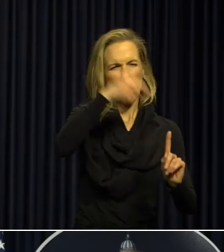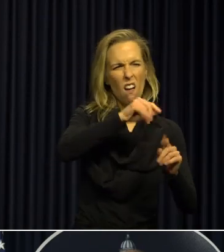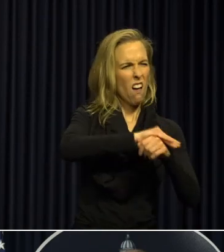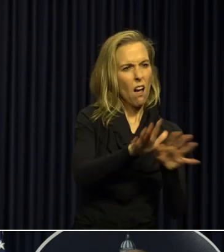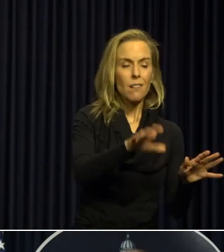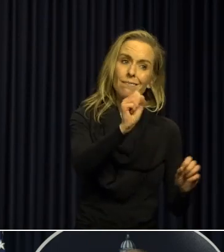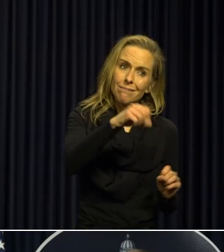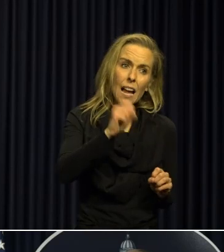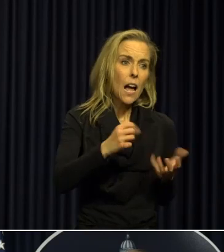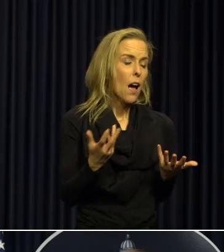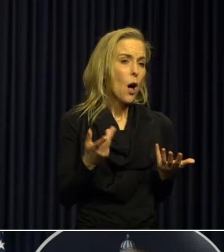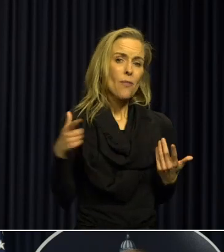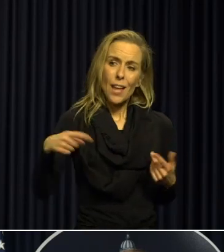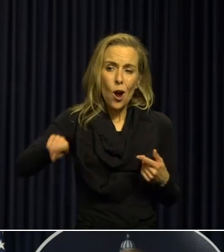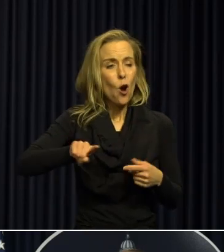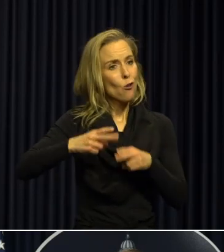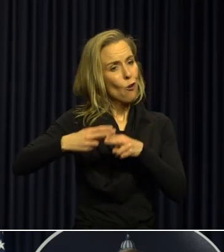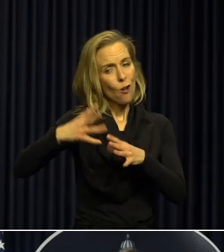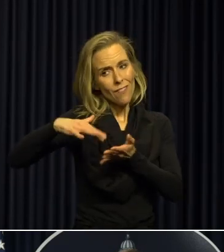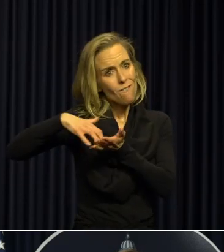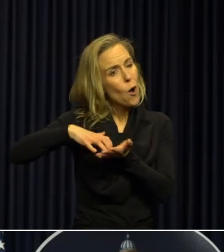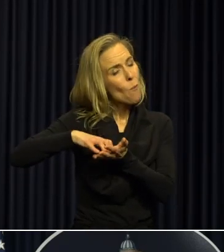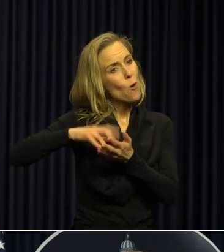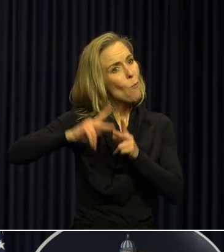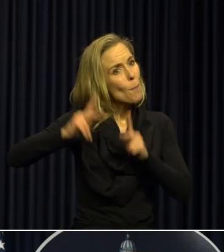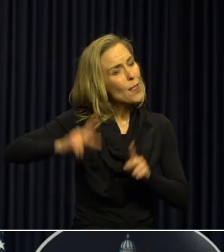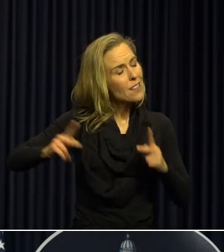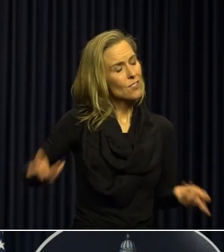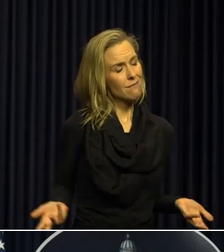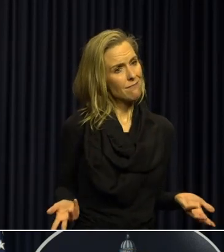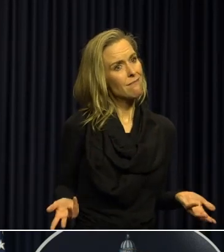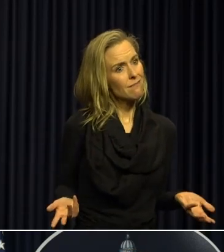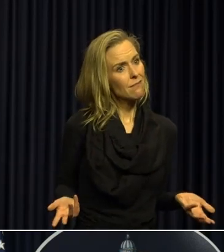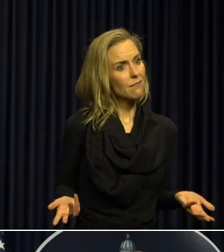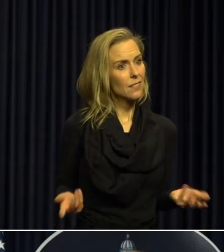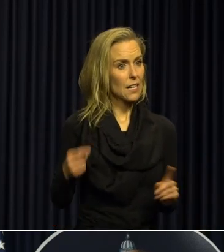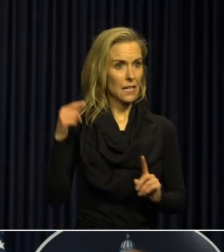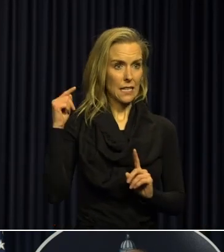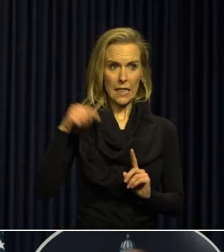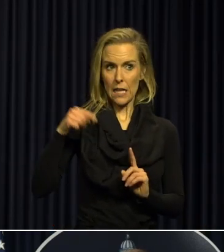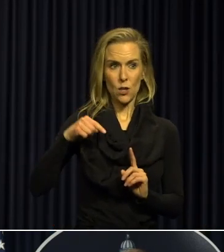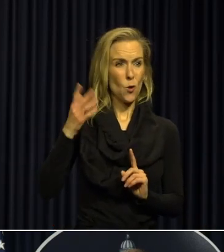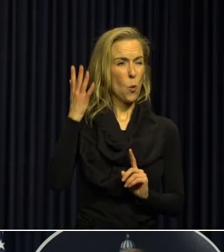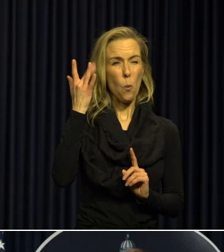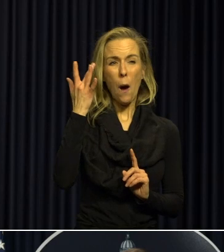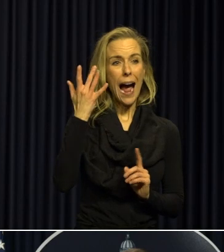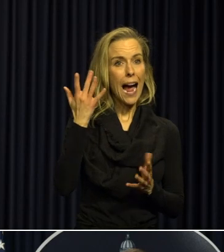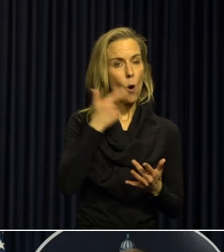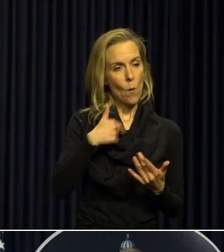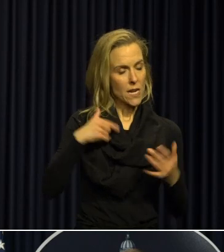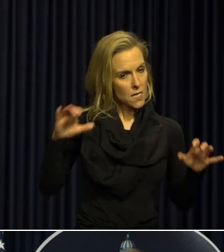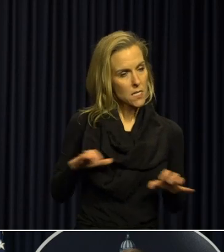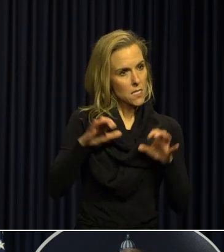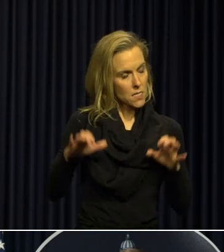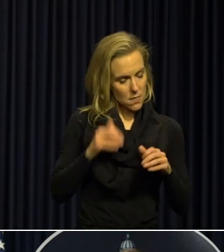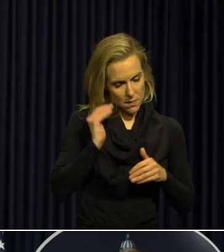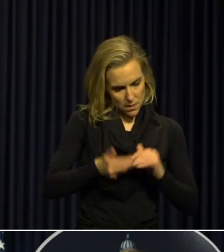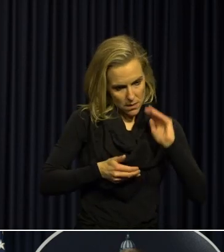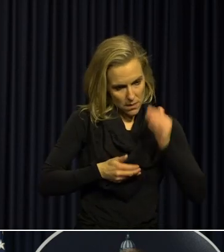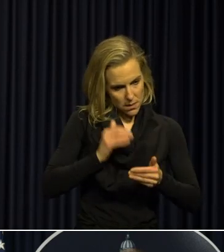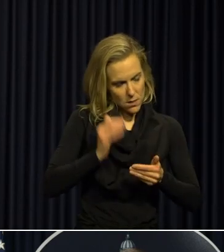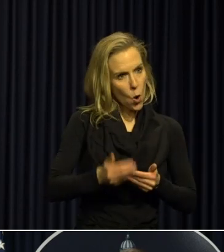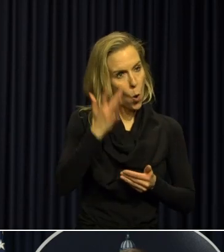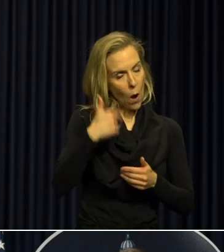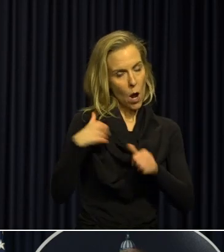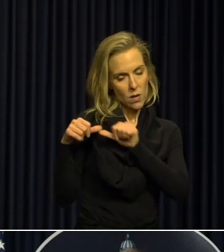comortalities, but they're all in the vulnerable population. And this is why we have done what we have done, and it's why we have